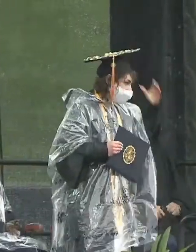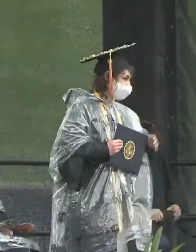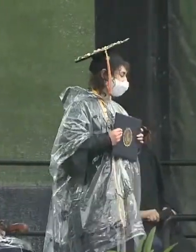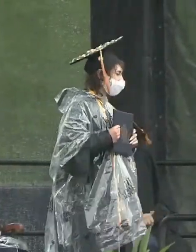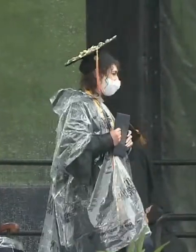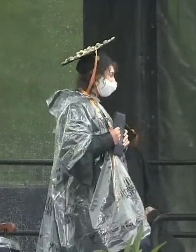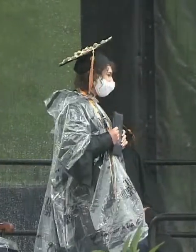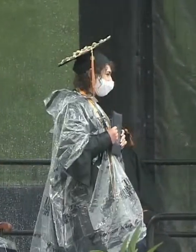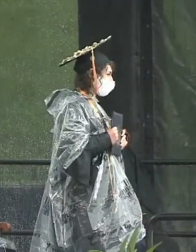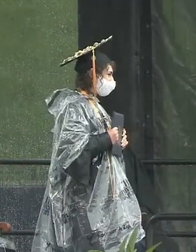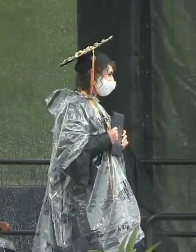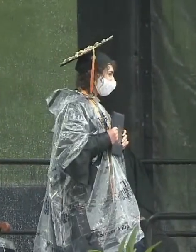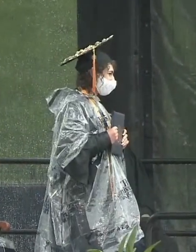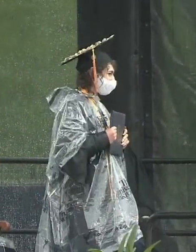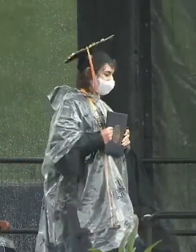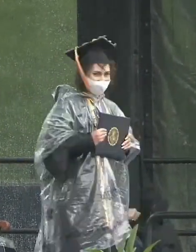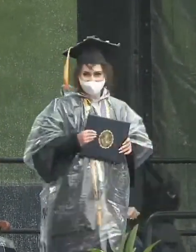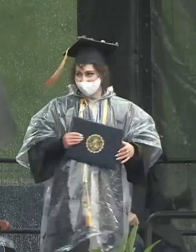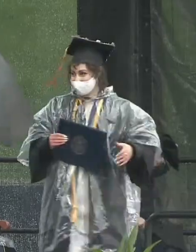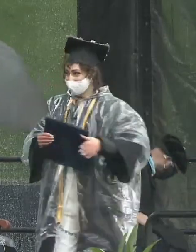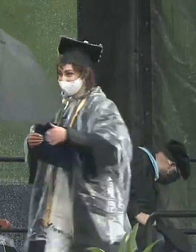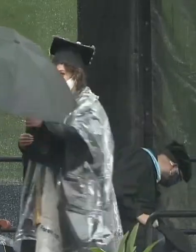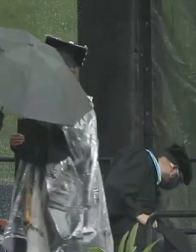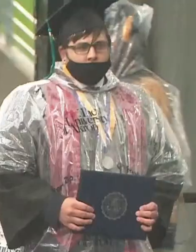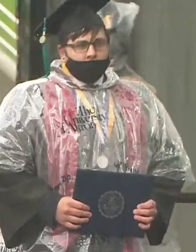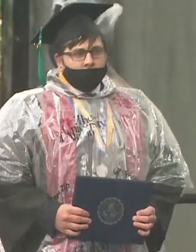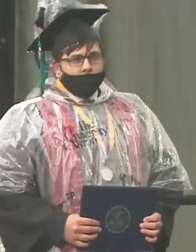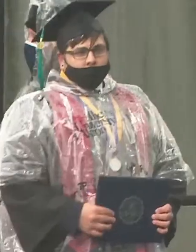Tyler E. Conto.